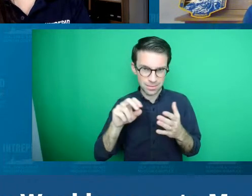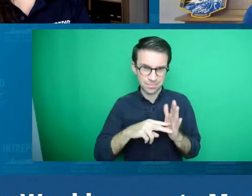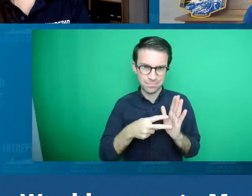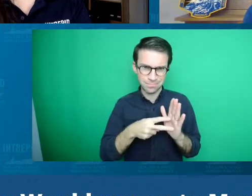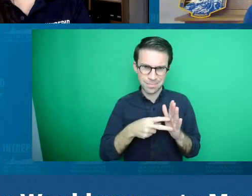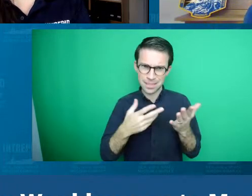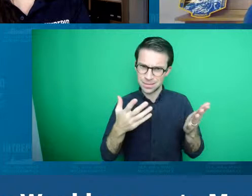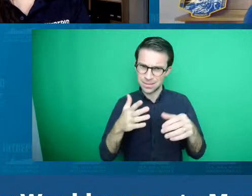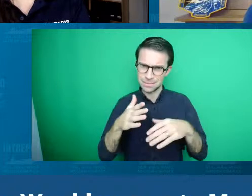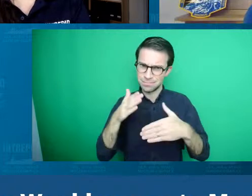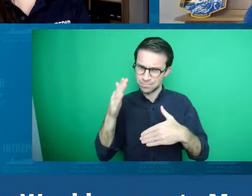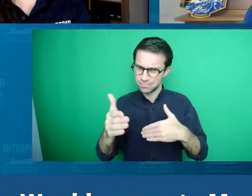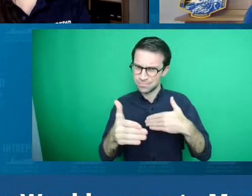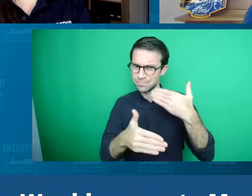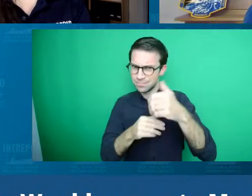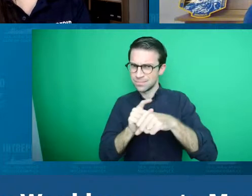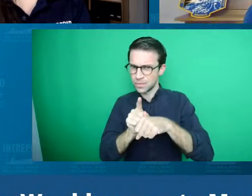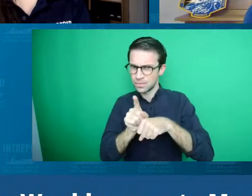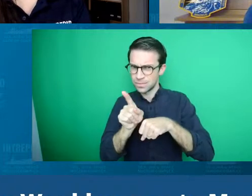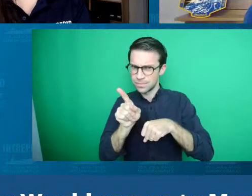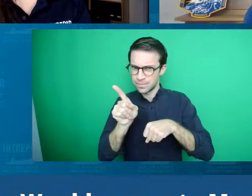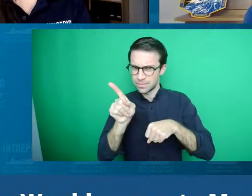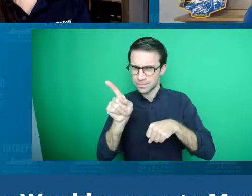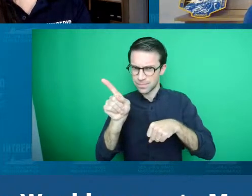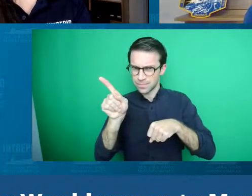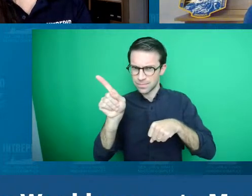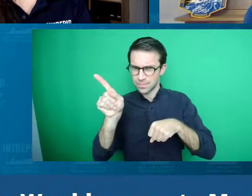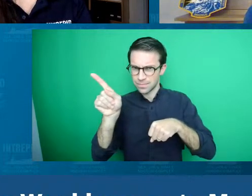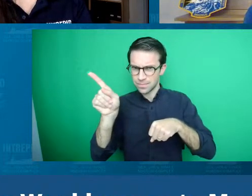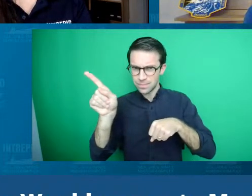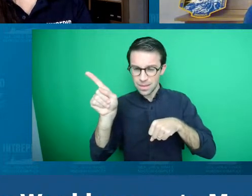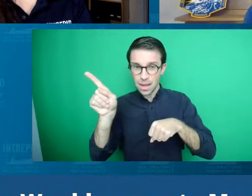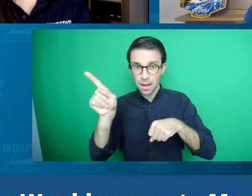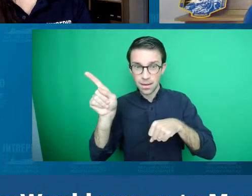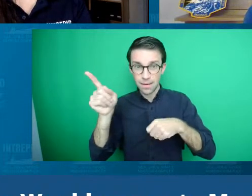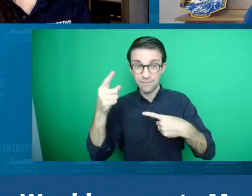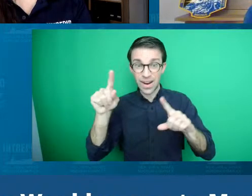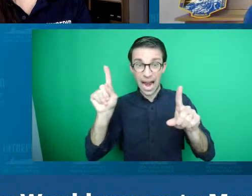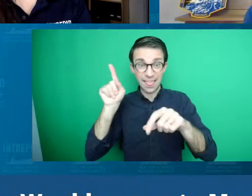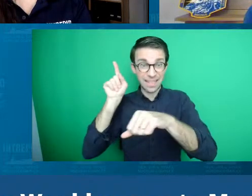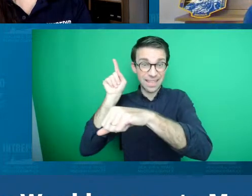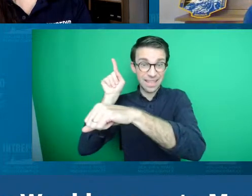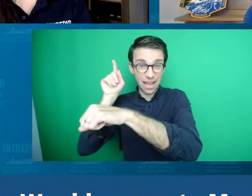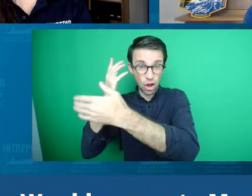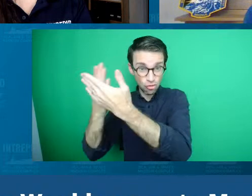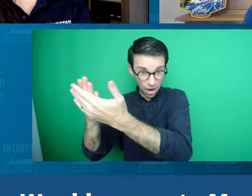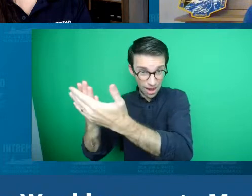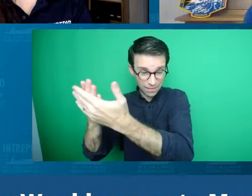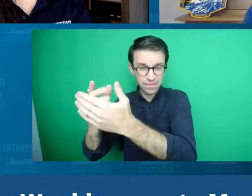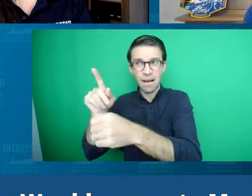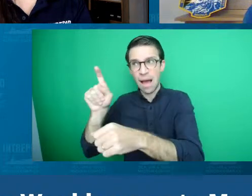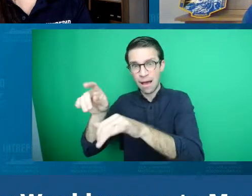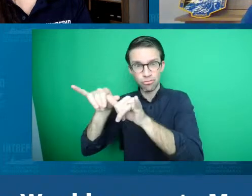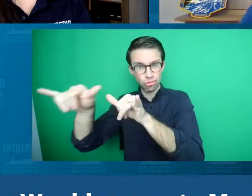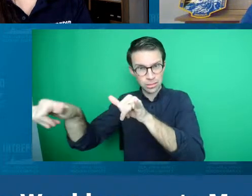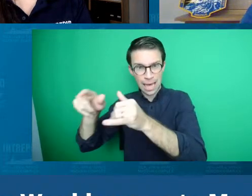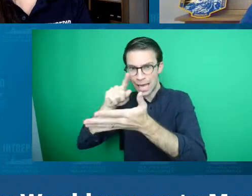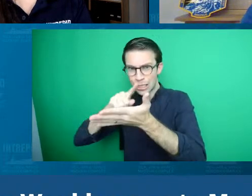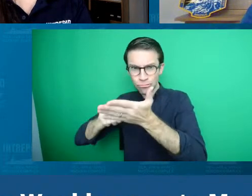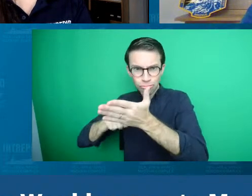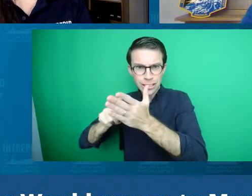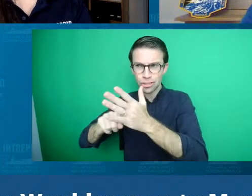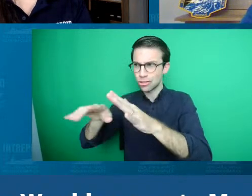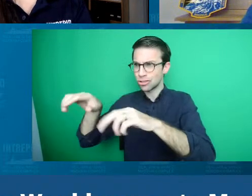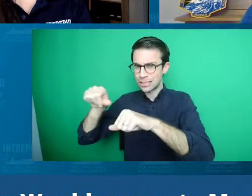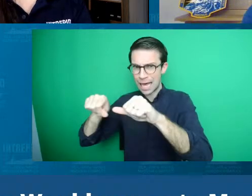immediately. In order to make that time worthwhile, you're going to have to spend a significant amount of time on the surface doing research and have that